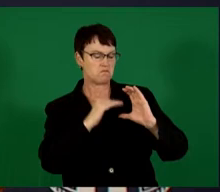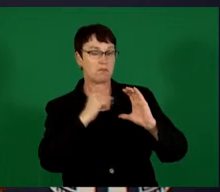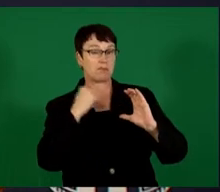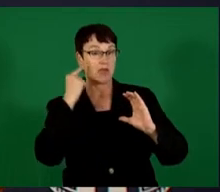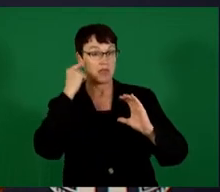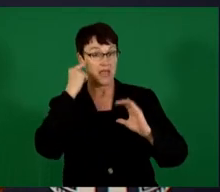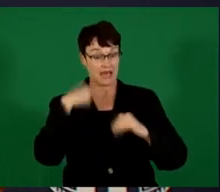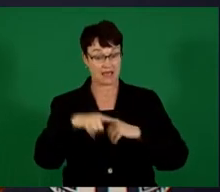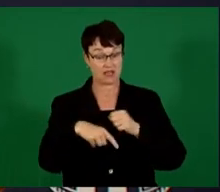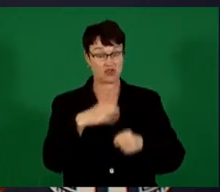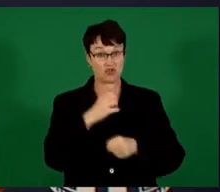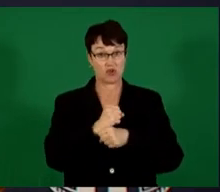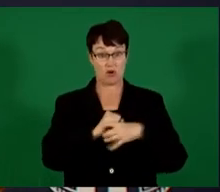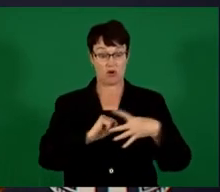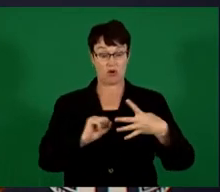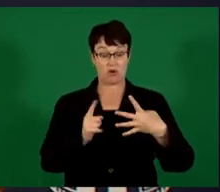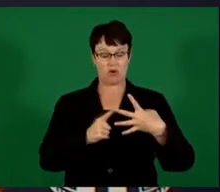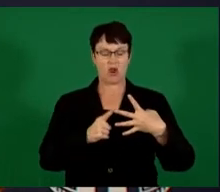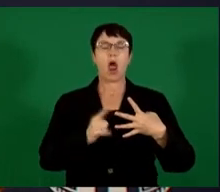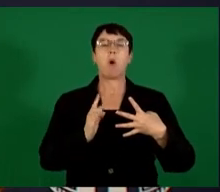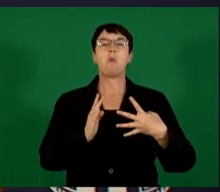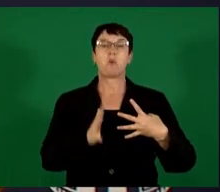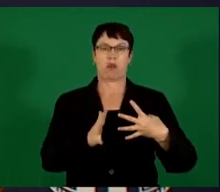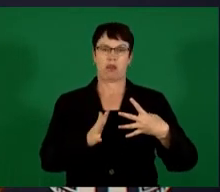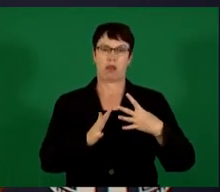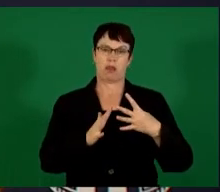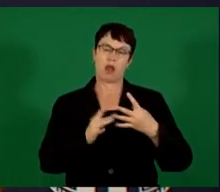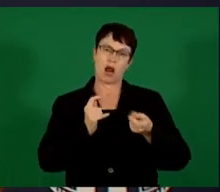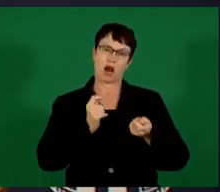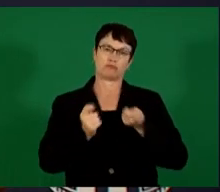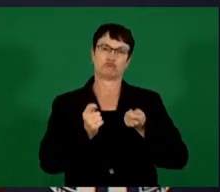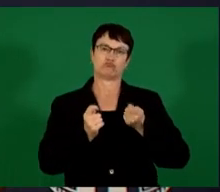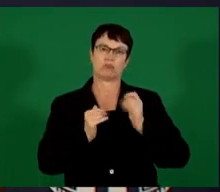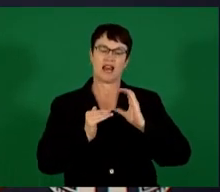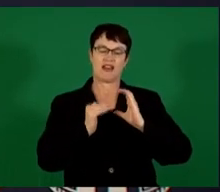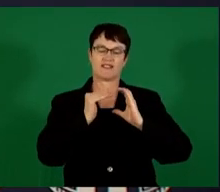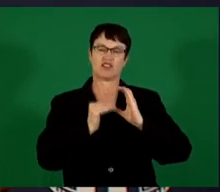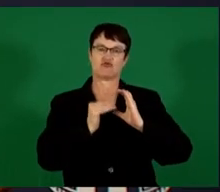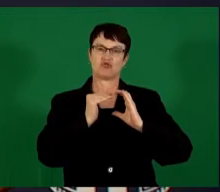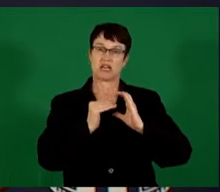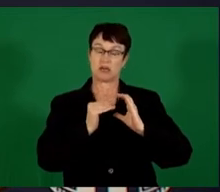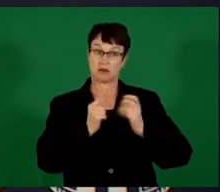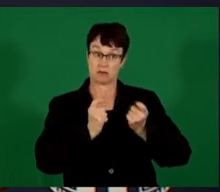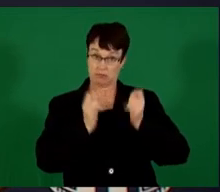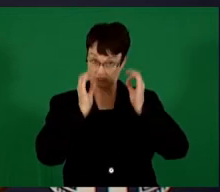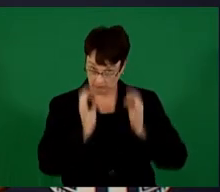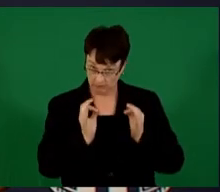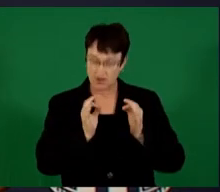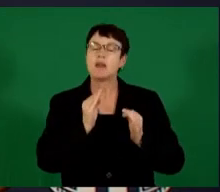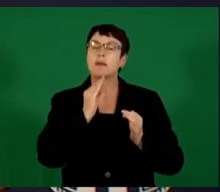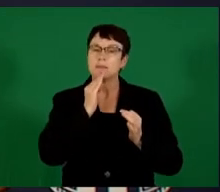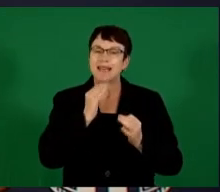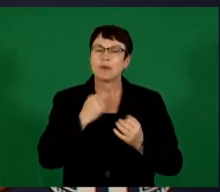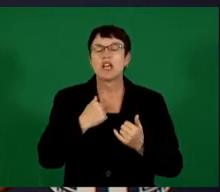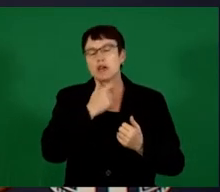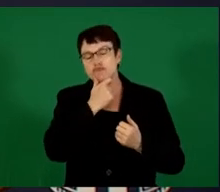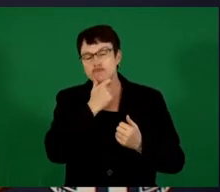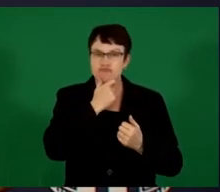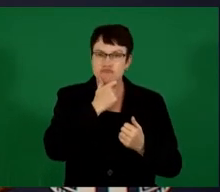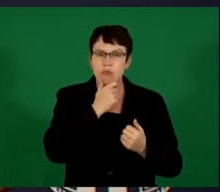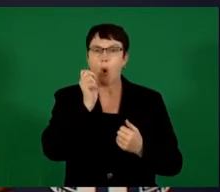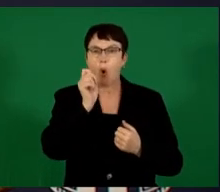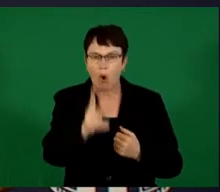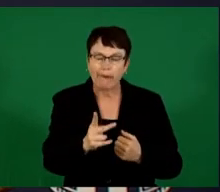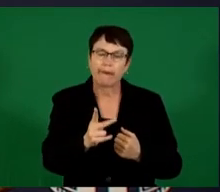quarter of this year, it might be time that we slow the pace of increase. But